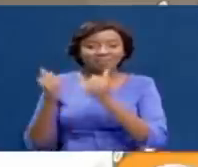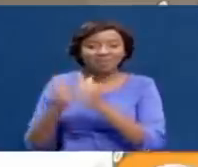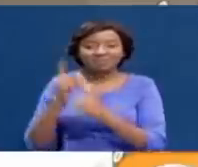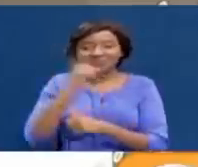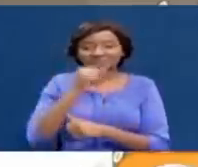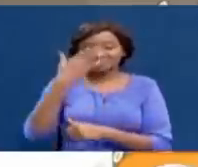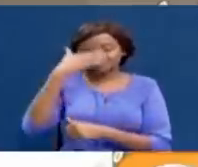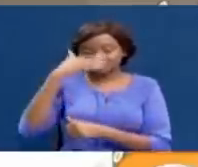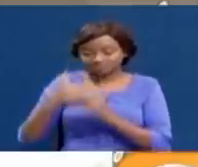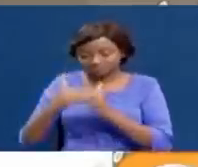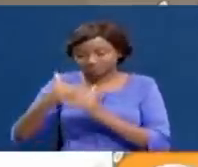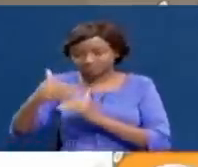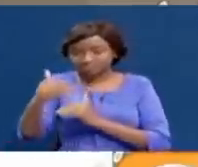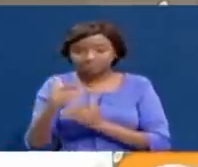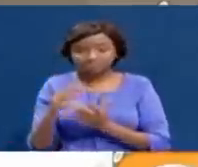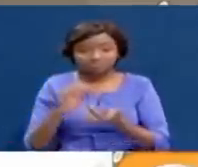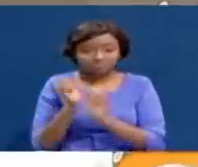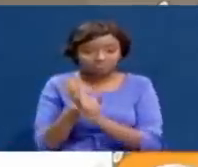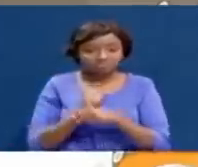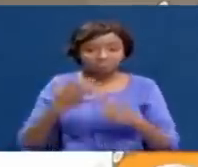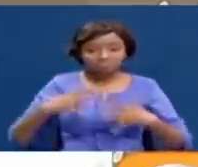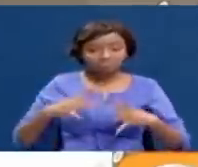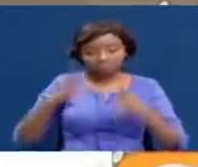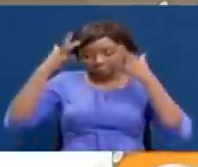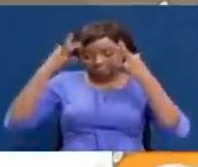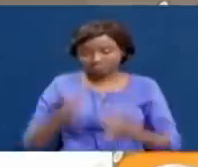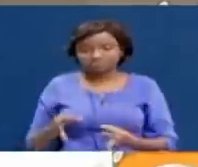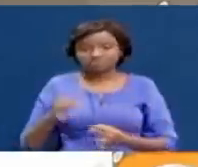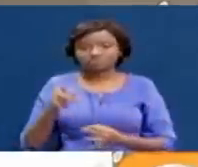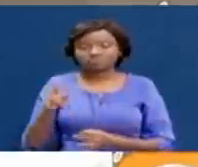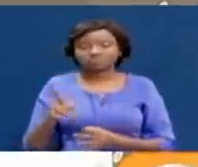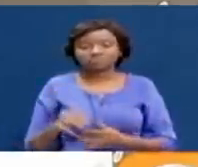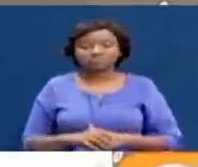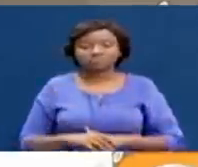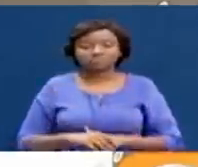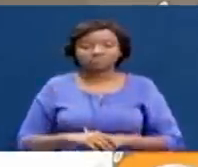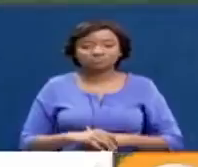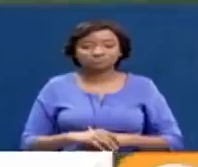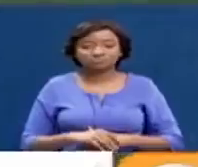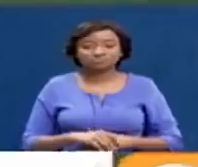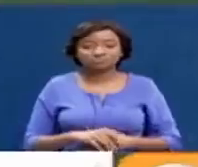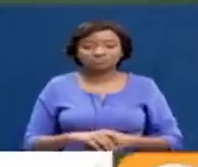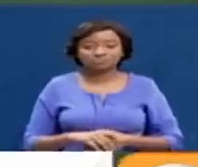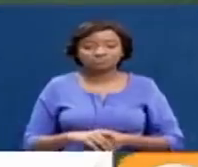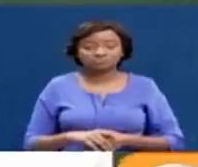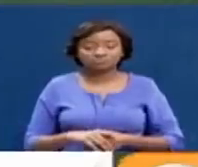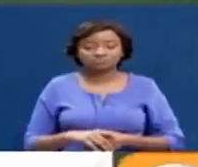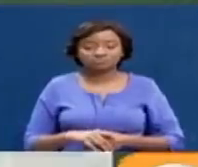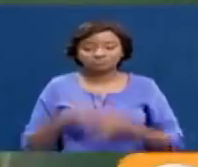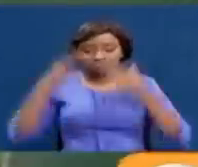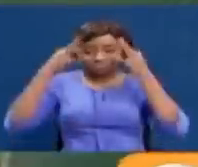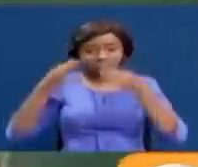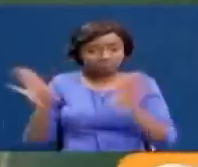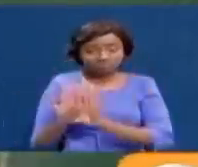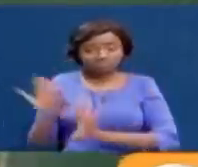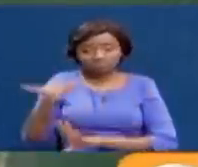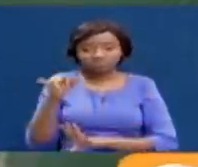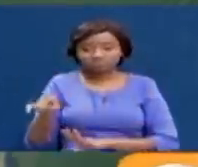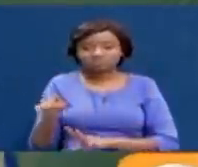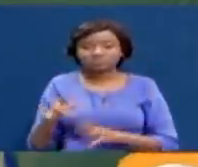days that may have pushed authorities to act. Take a listen. With a total area coverage